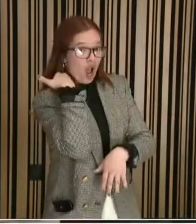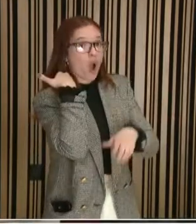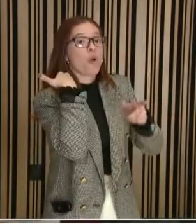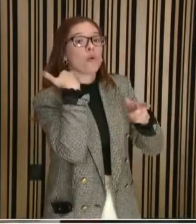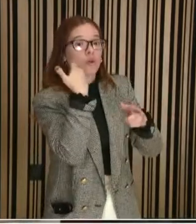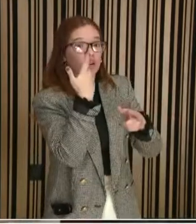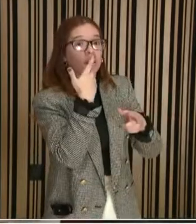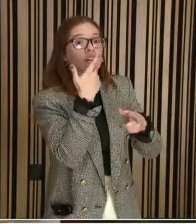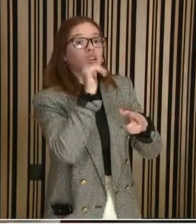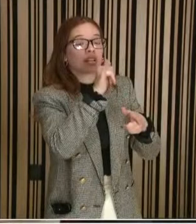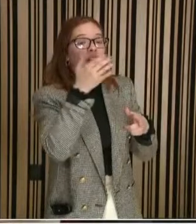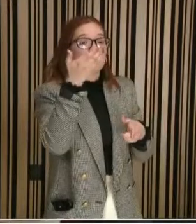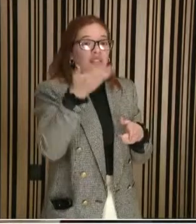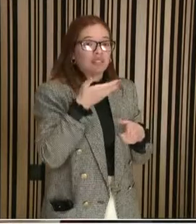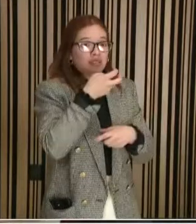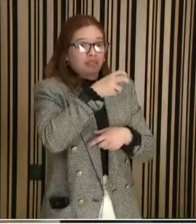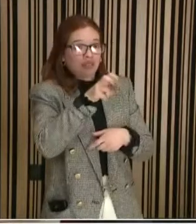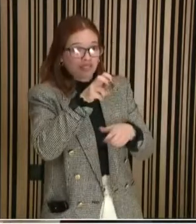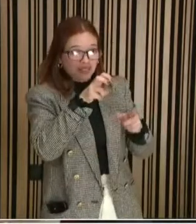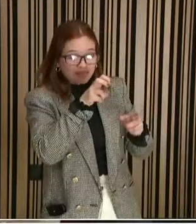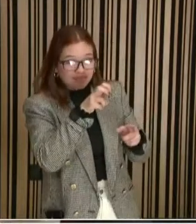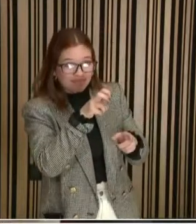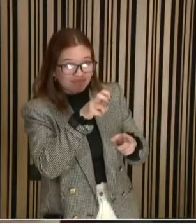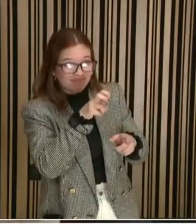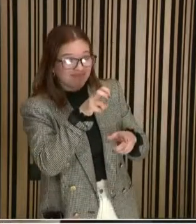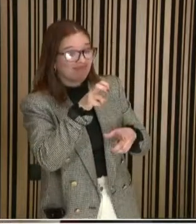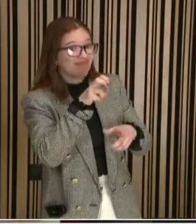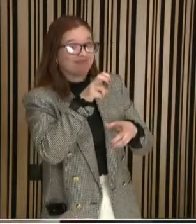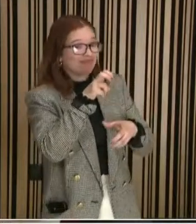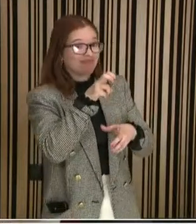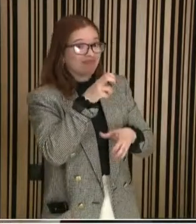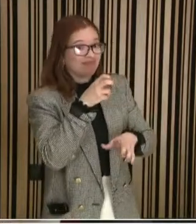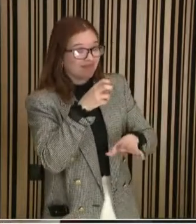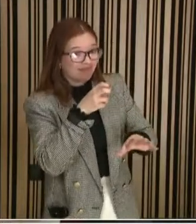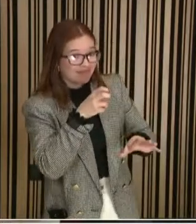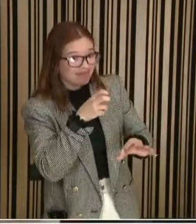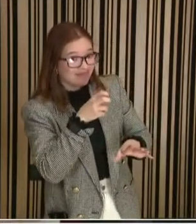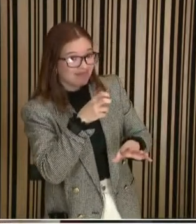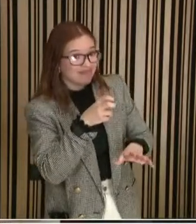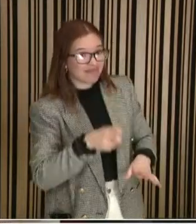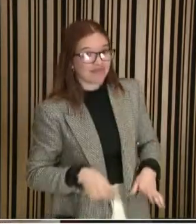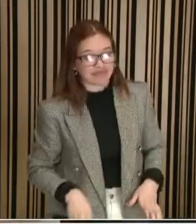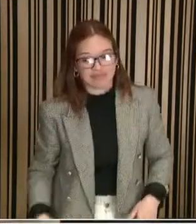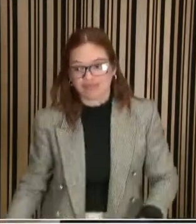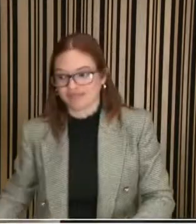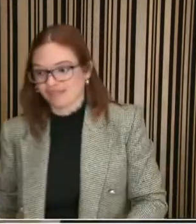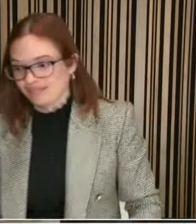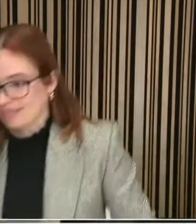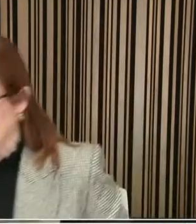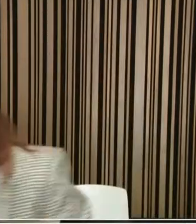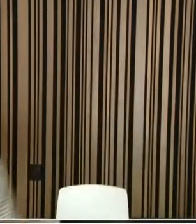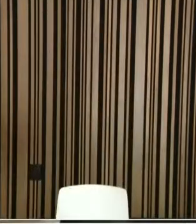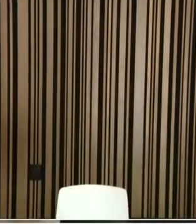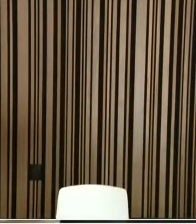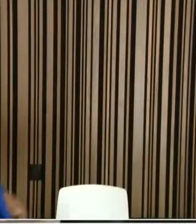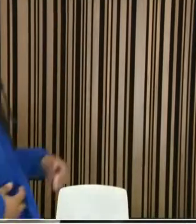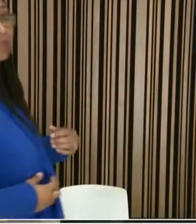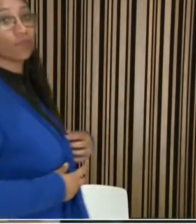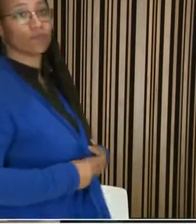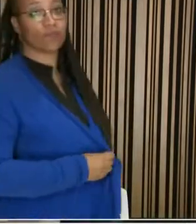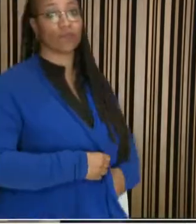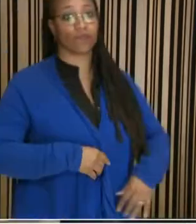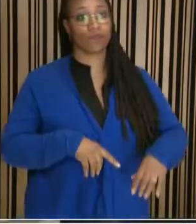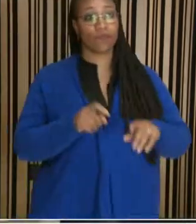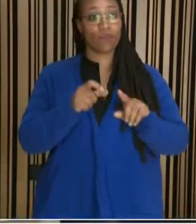in, MPD has always had to supplement their staffing level, often with trained or reserve officers, to be able to supplement the